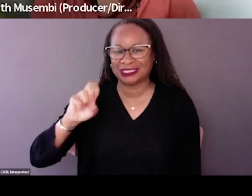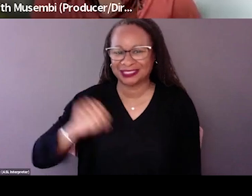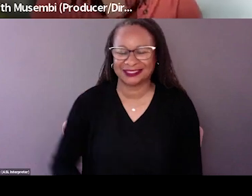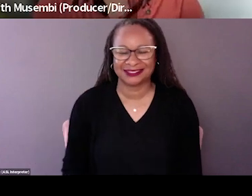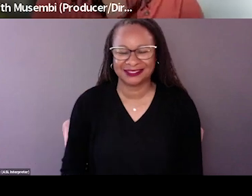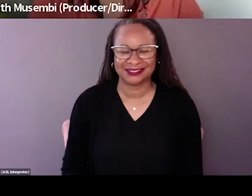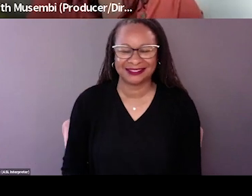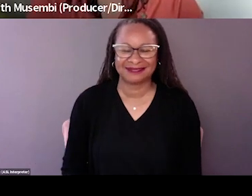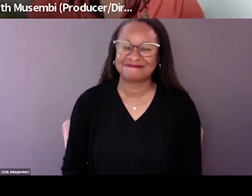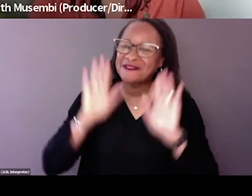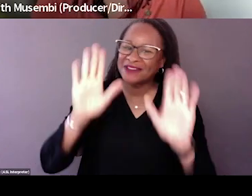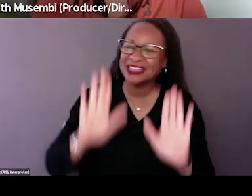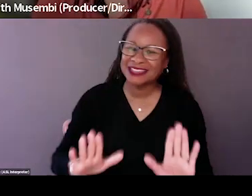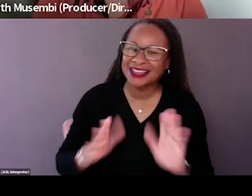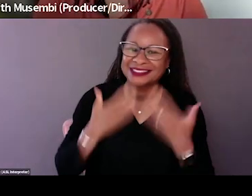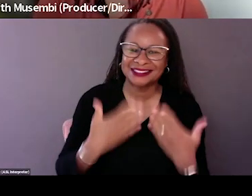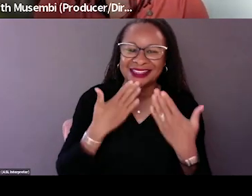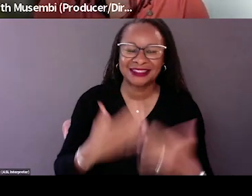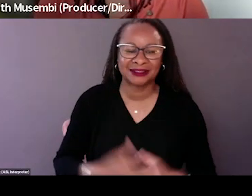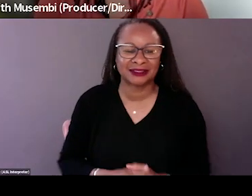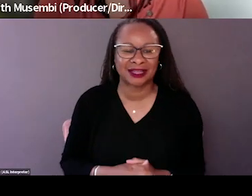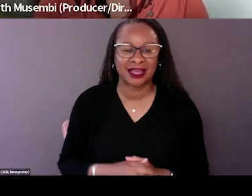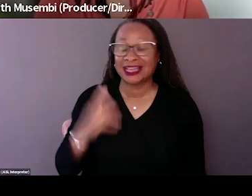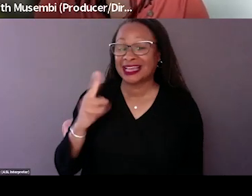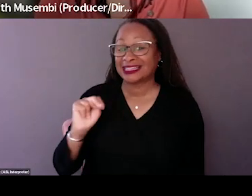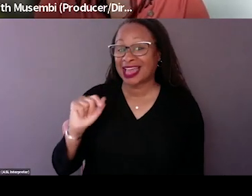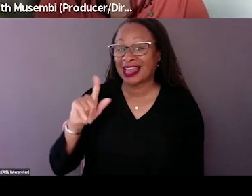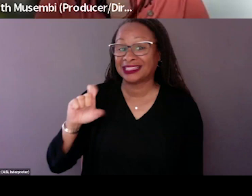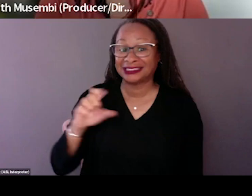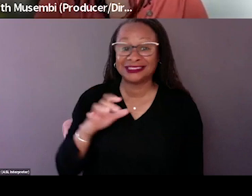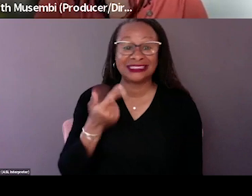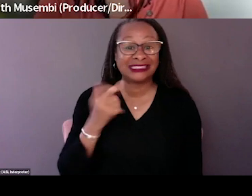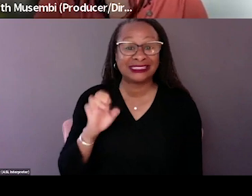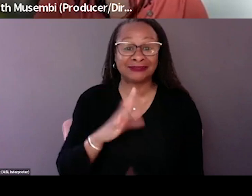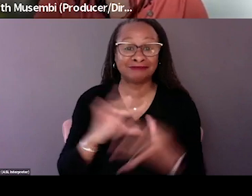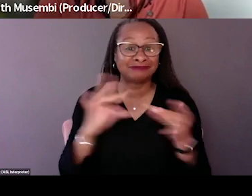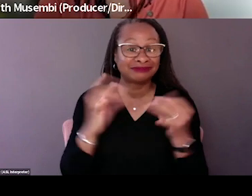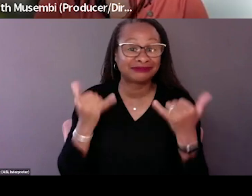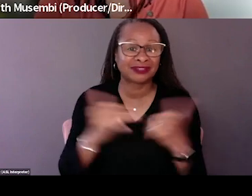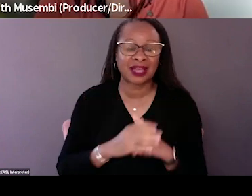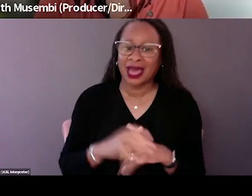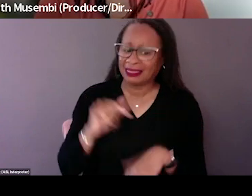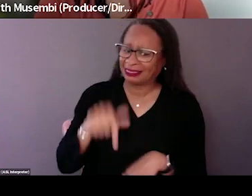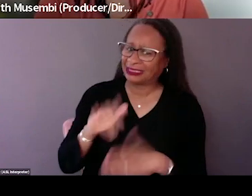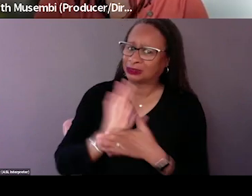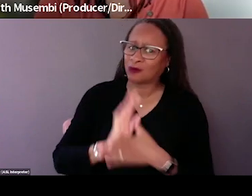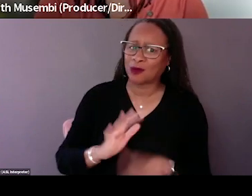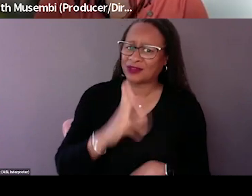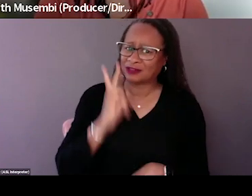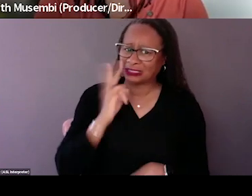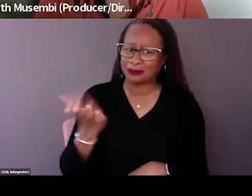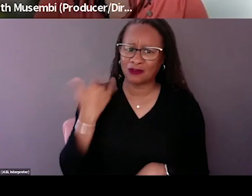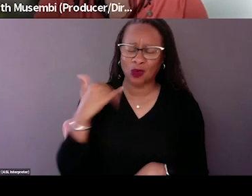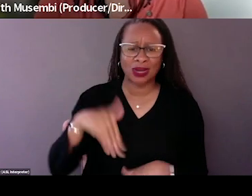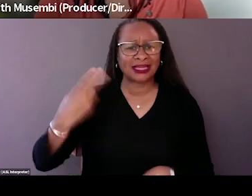Fantastic, thanks. Queens, it's just like nothing we've really seen in this history space. And